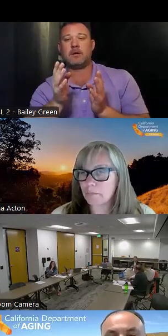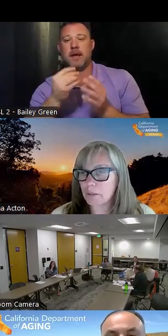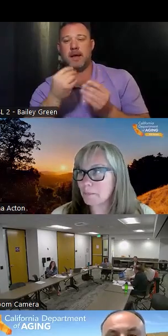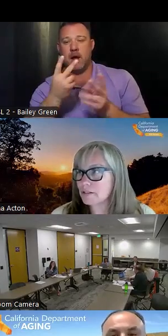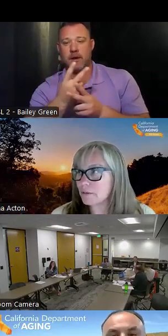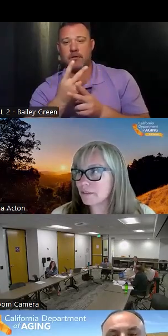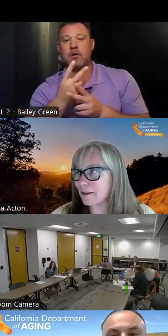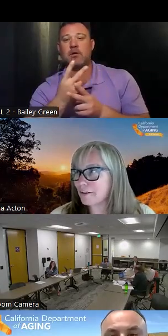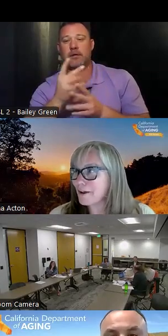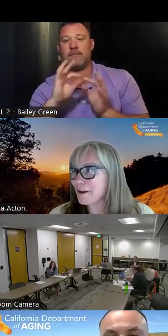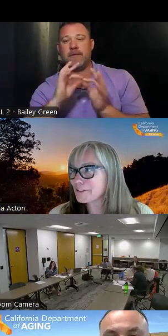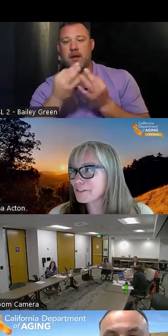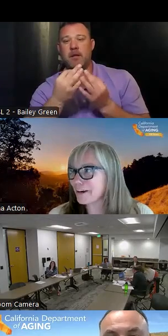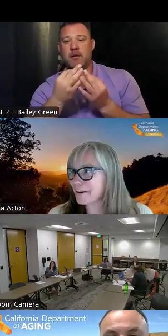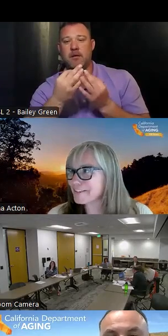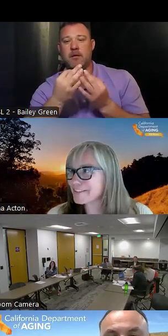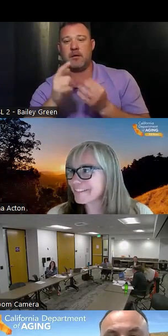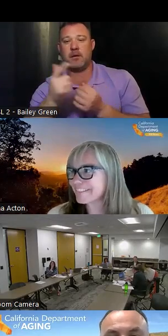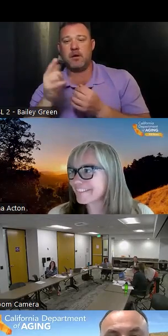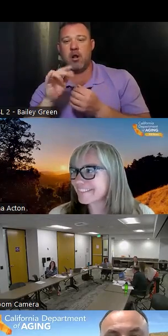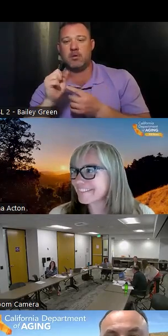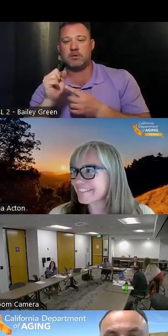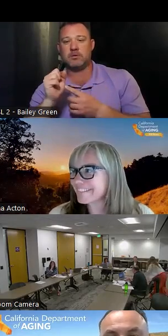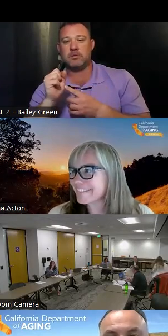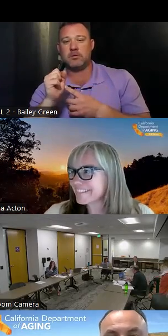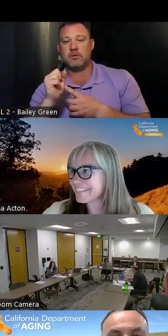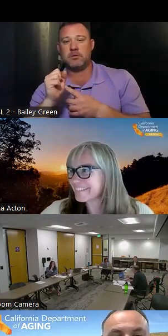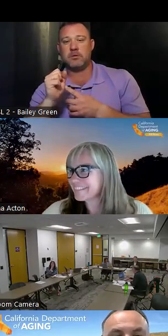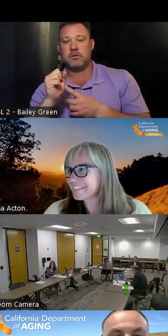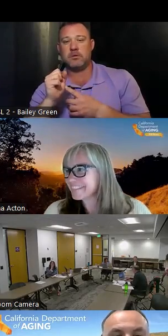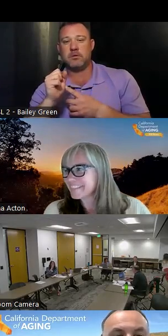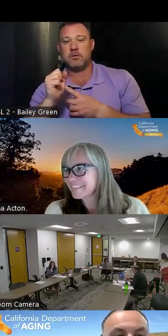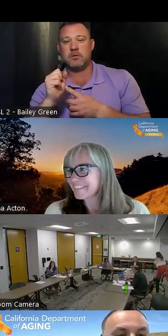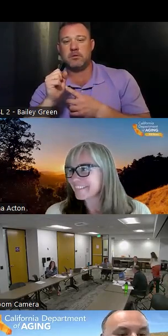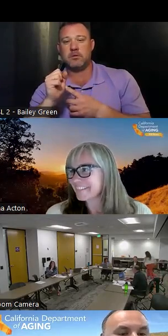your family members. So with that, I'll turn it over to Carlos.